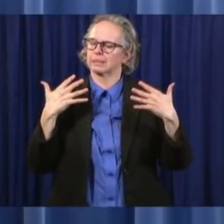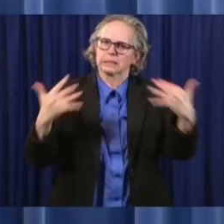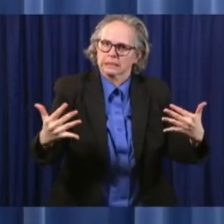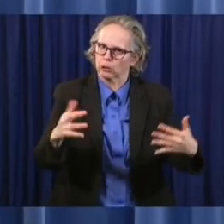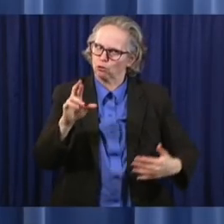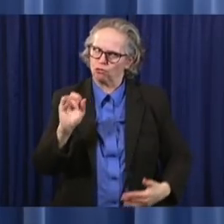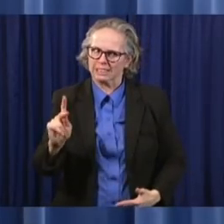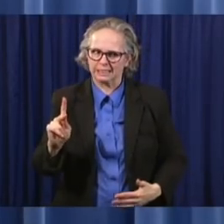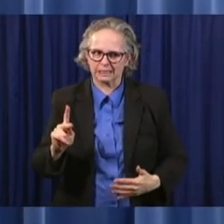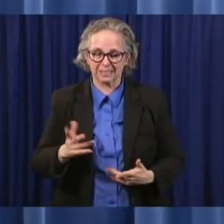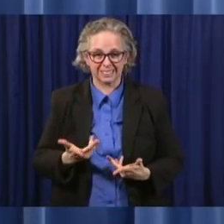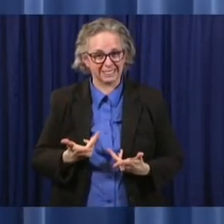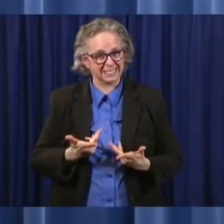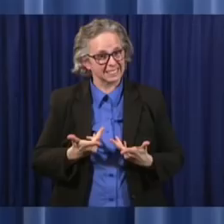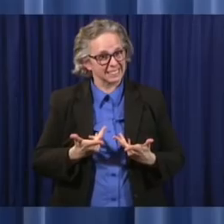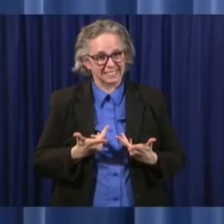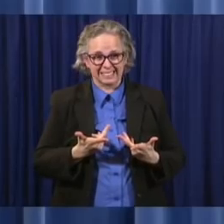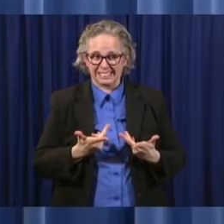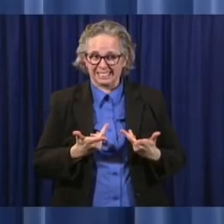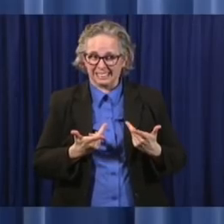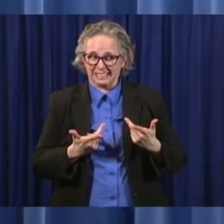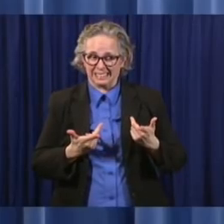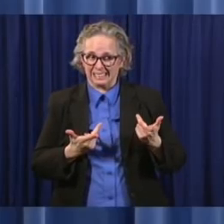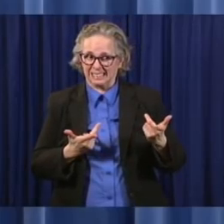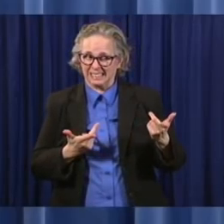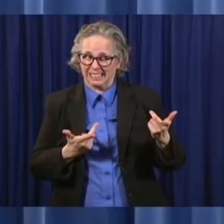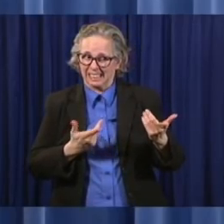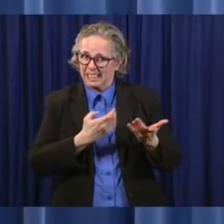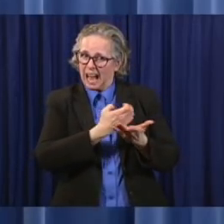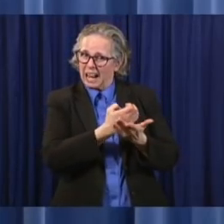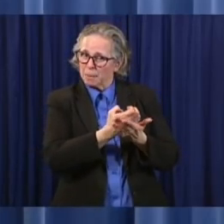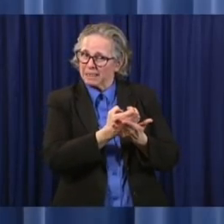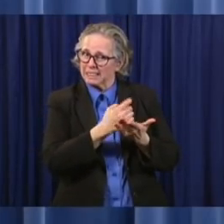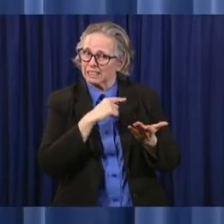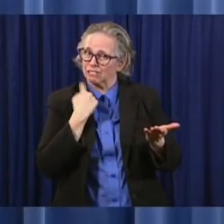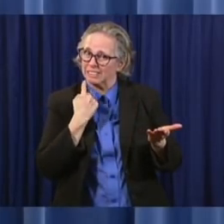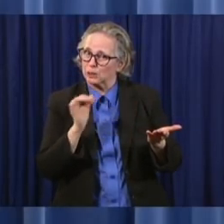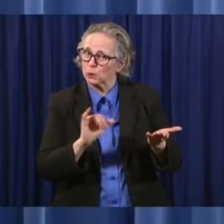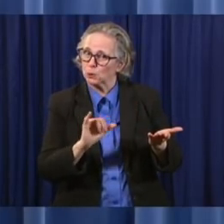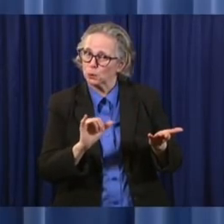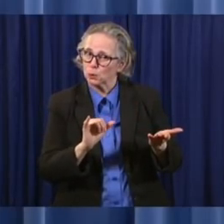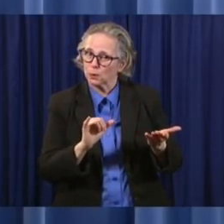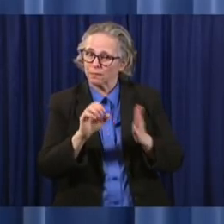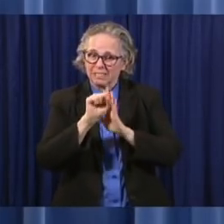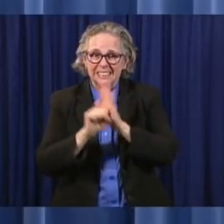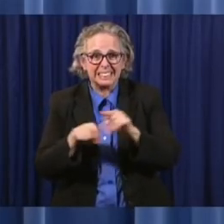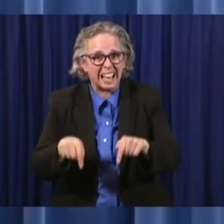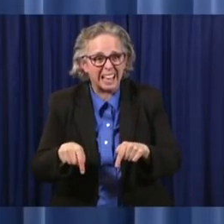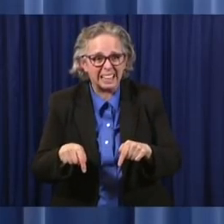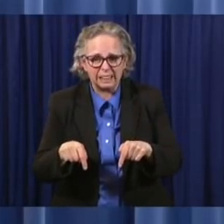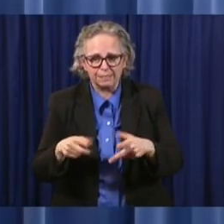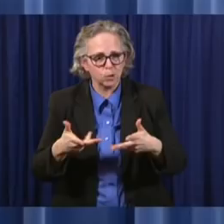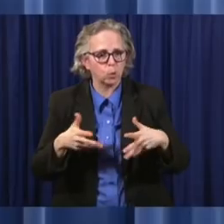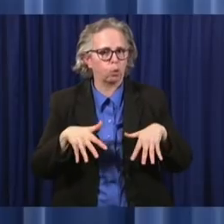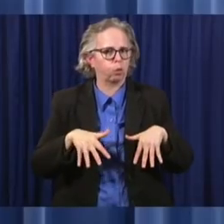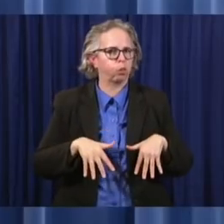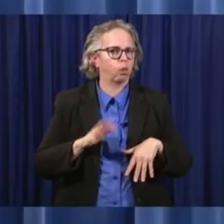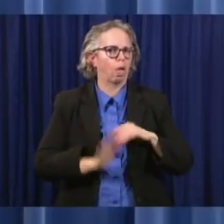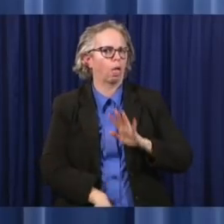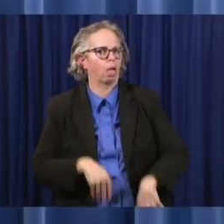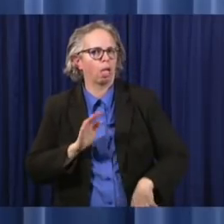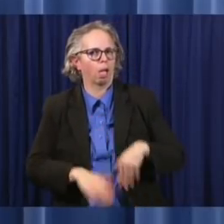risk for our state, for our country, if we sat back and said we can't do anything. So whatever we do is a risk.